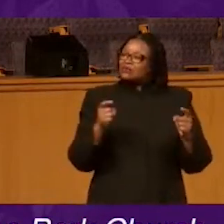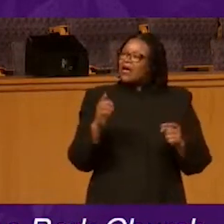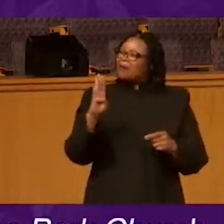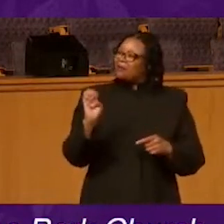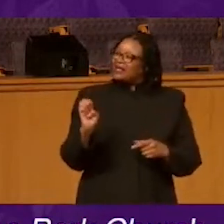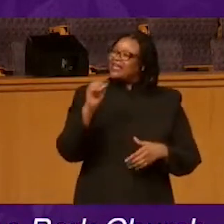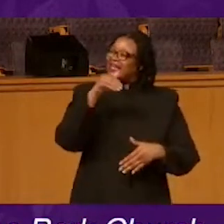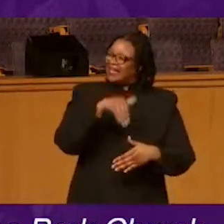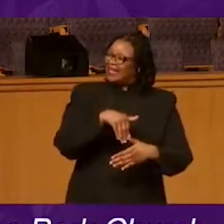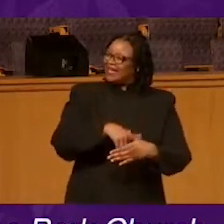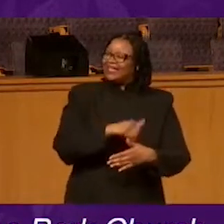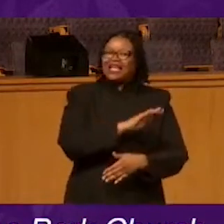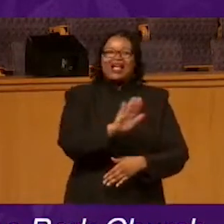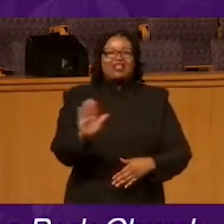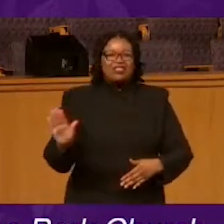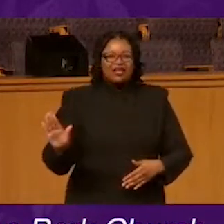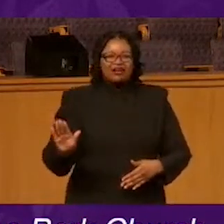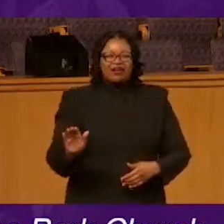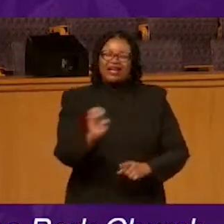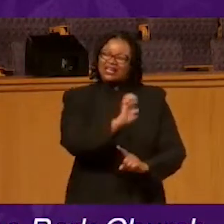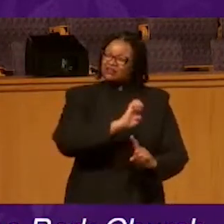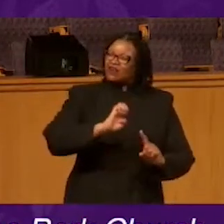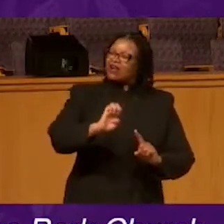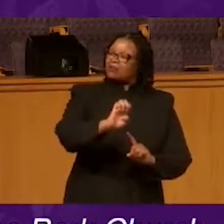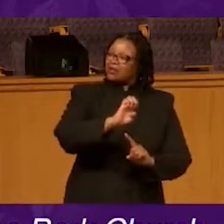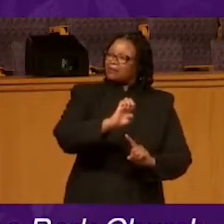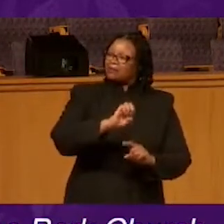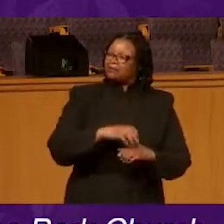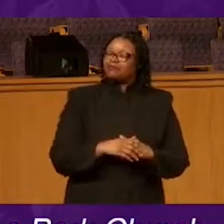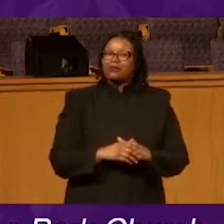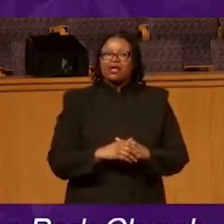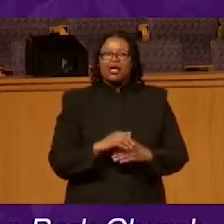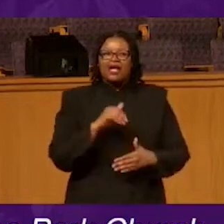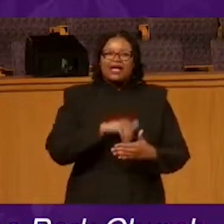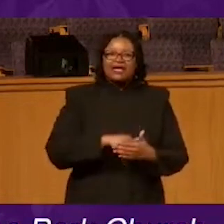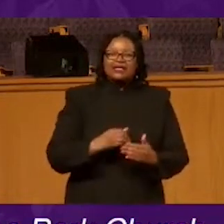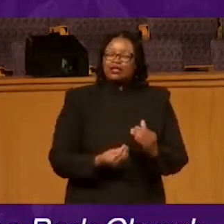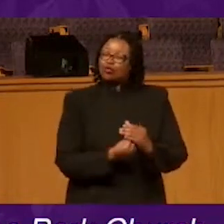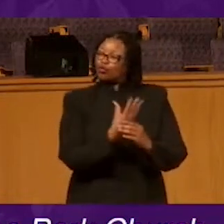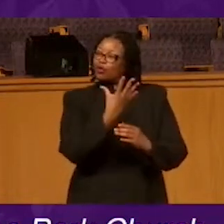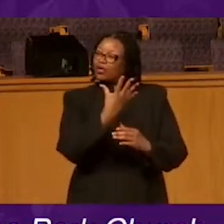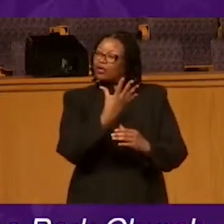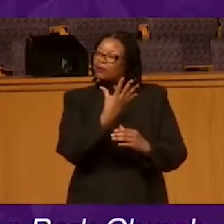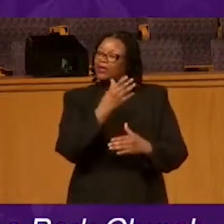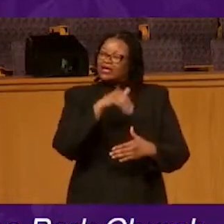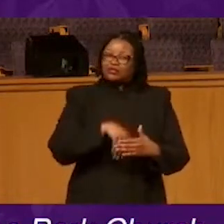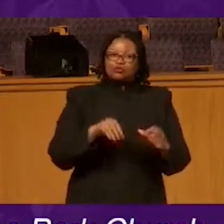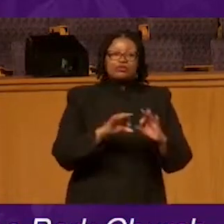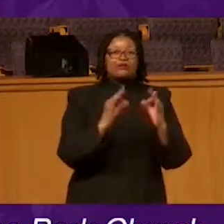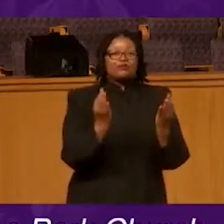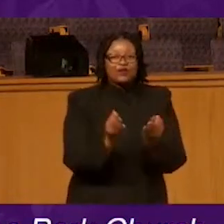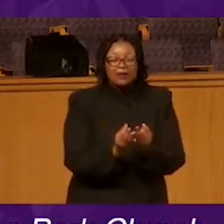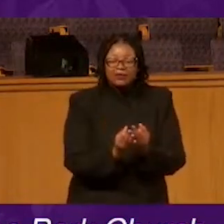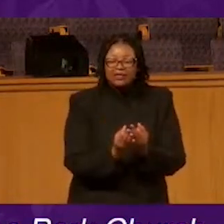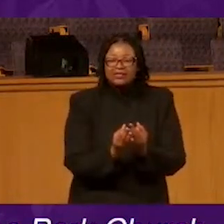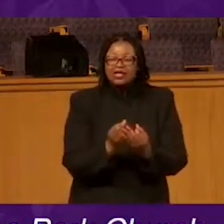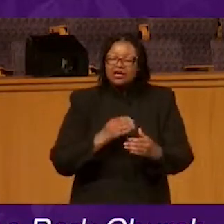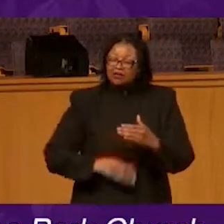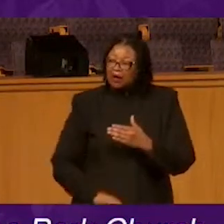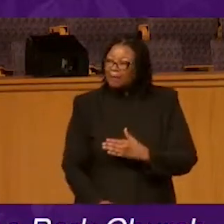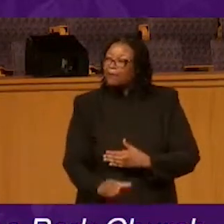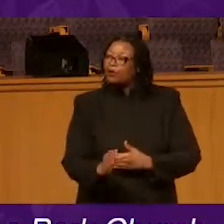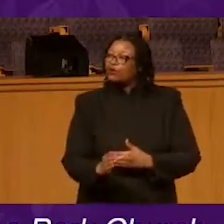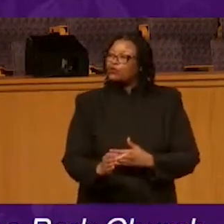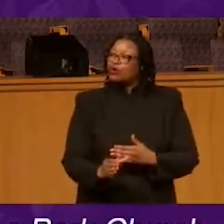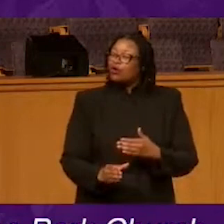being in their environment. In our growing up, we grow up either into the families of our birth or families